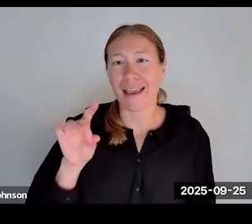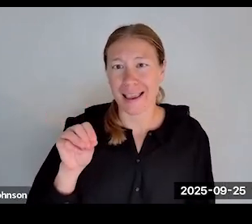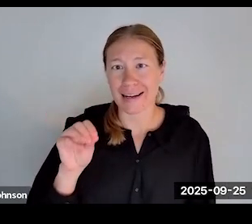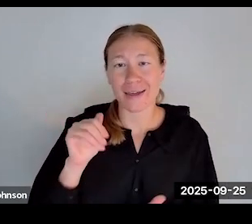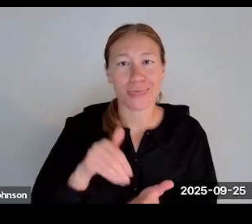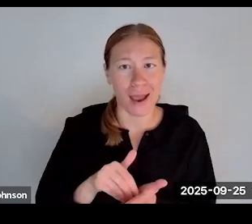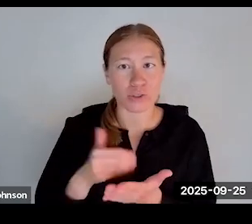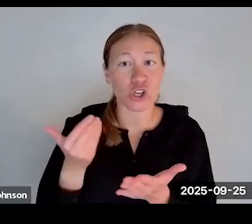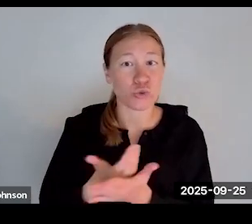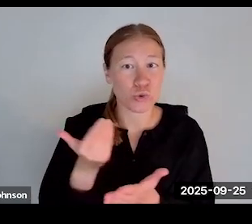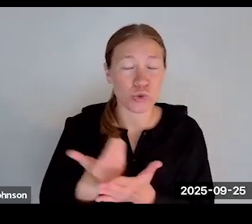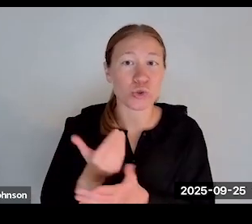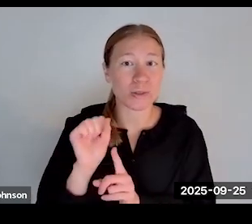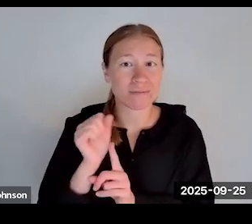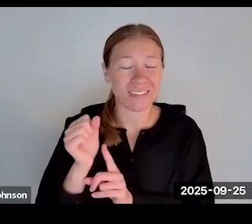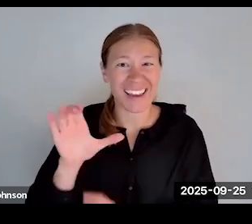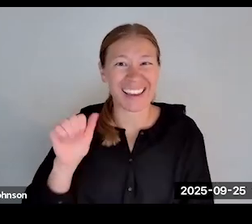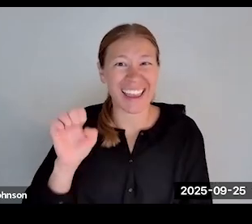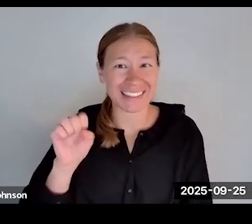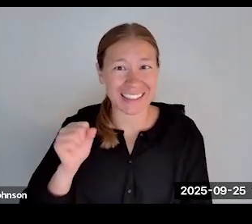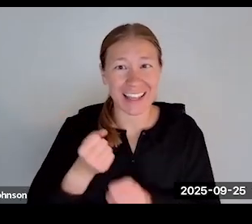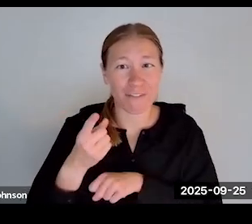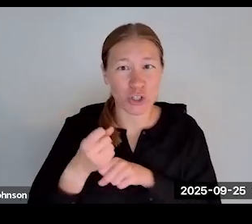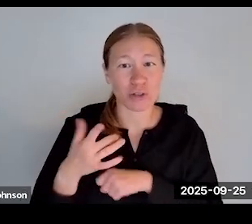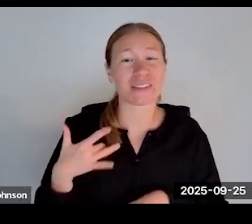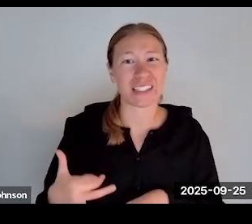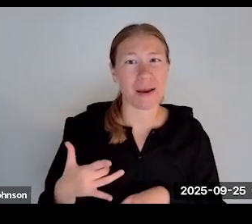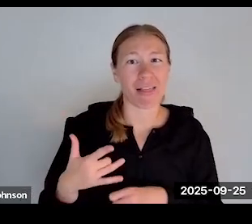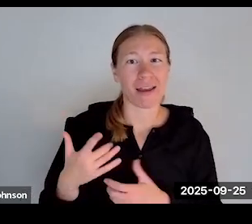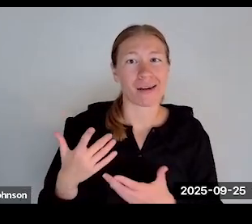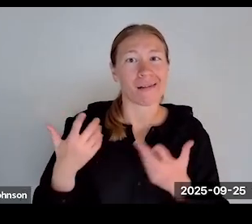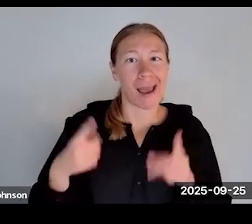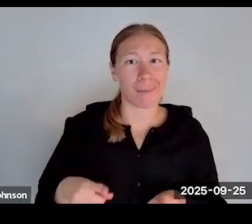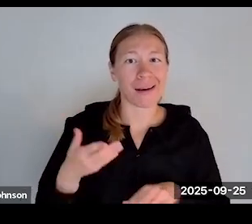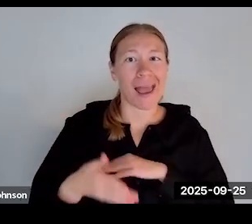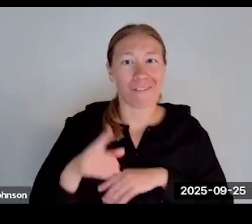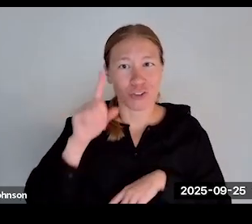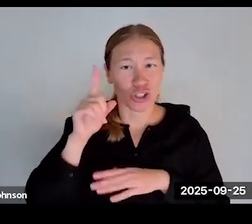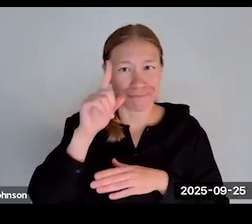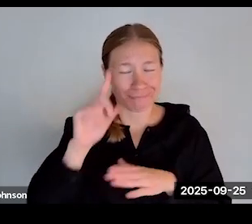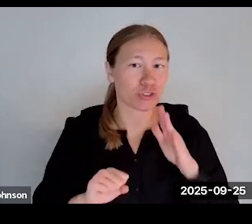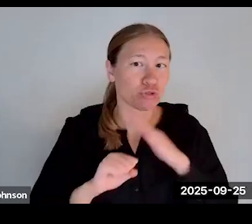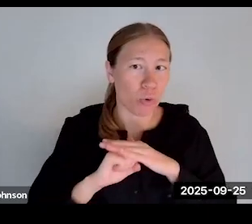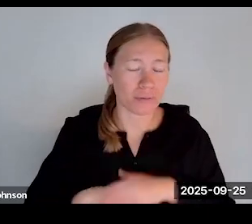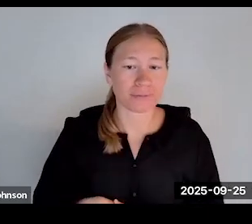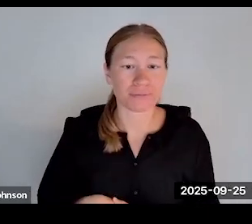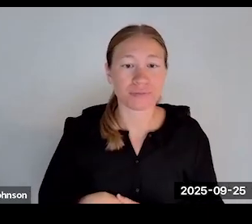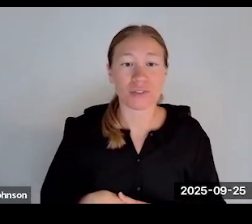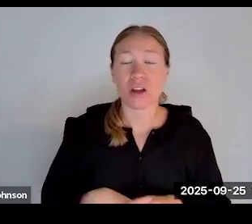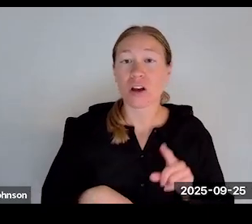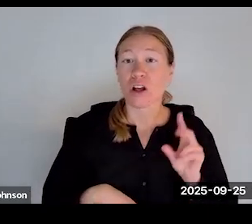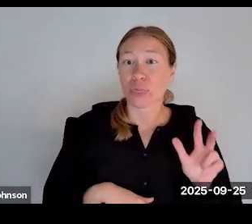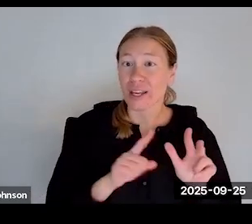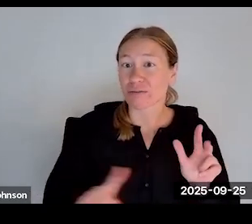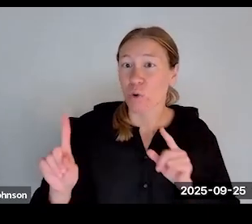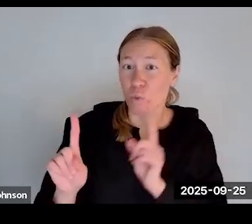180,000 new cases each year, most often following a stroke. In fact, nearly 1 in 3 stroke survivors